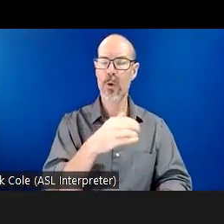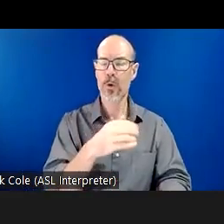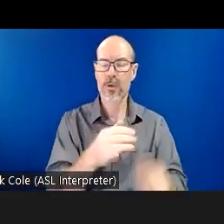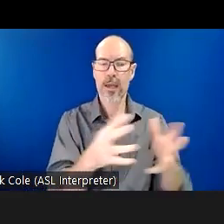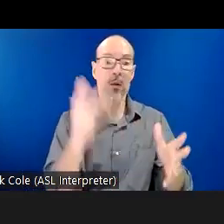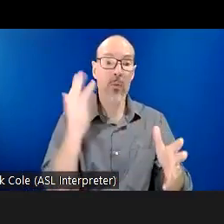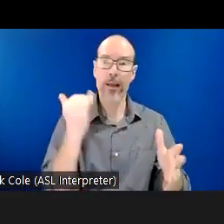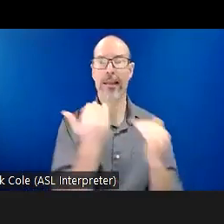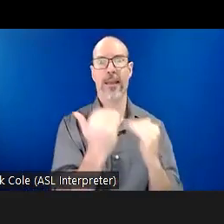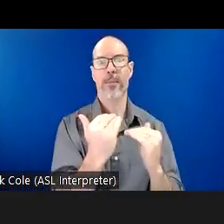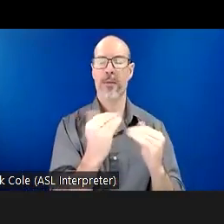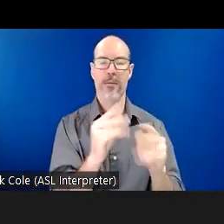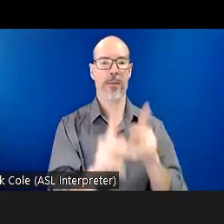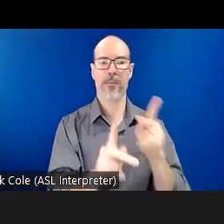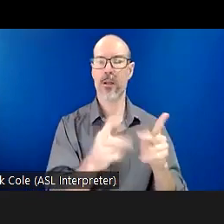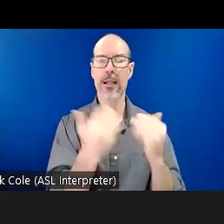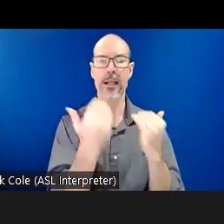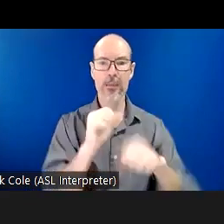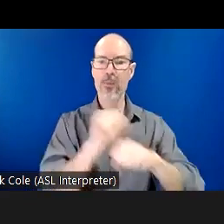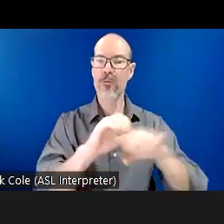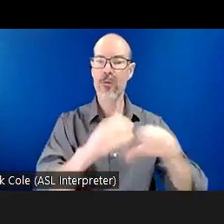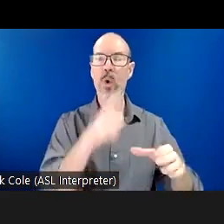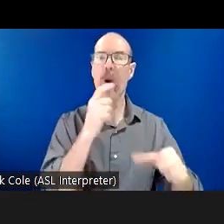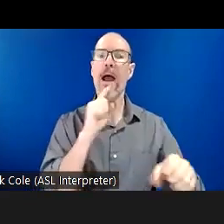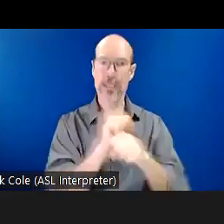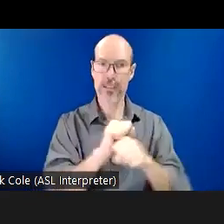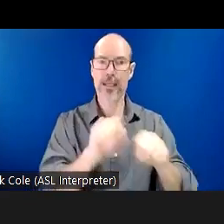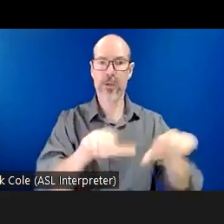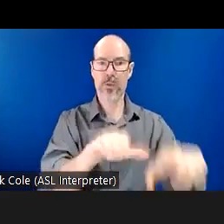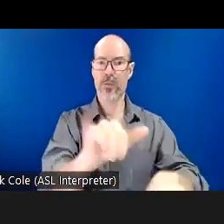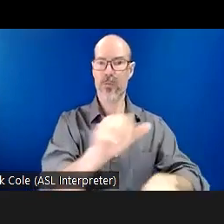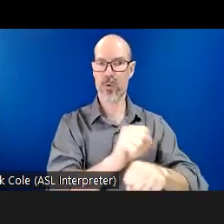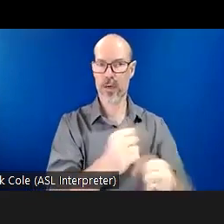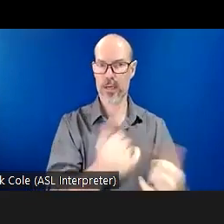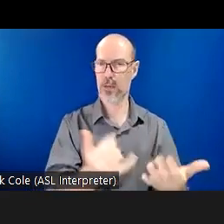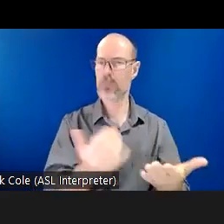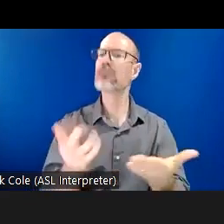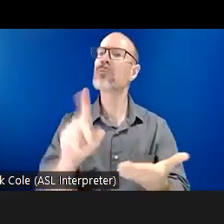people and the limited workforce that's able to actually do this currently.